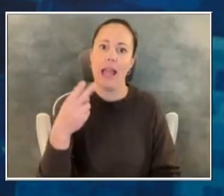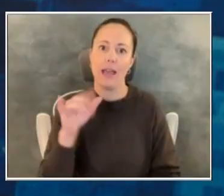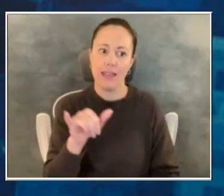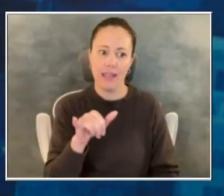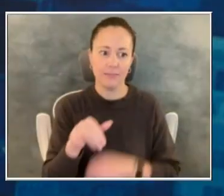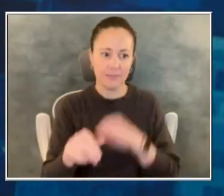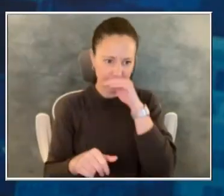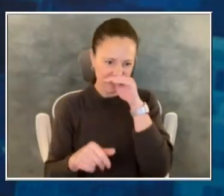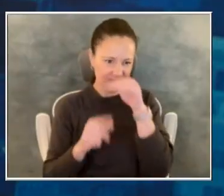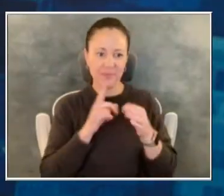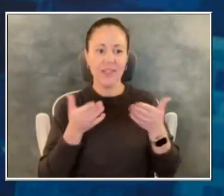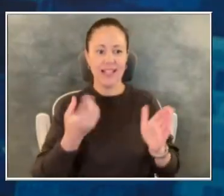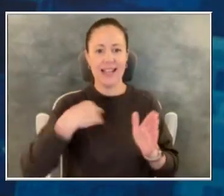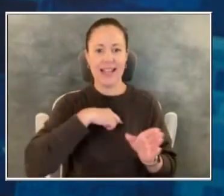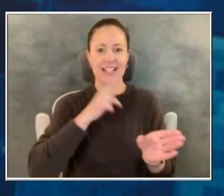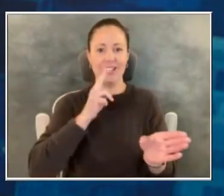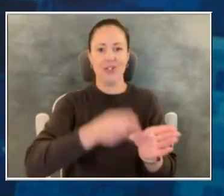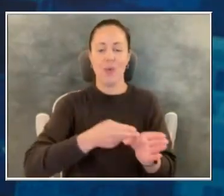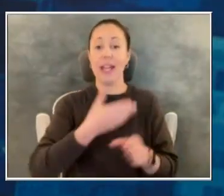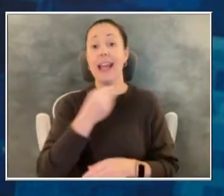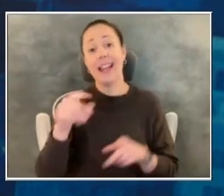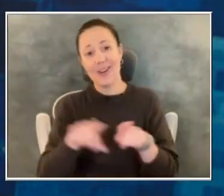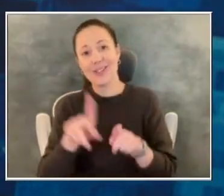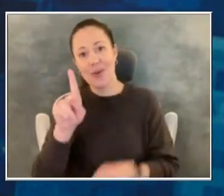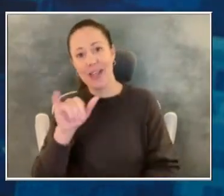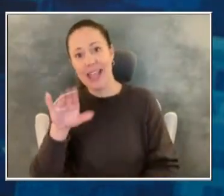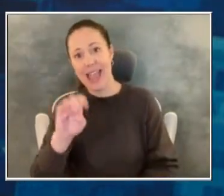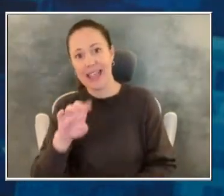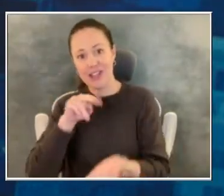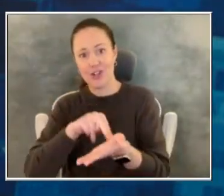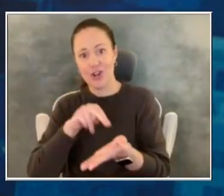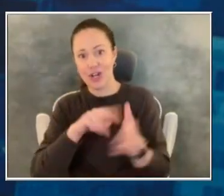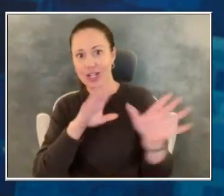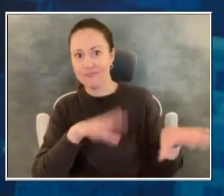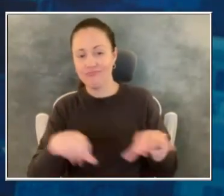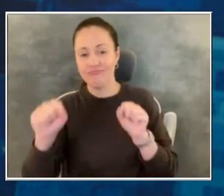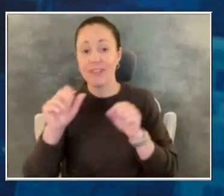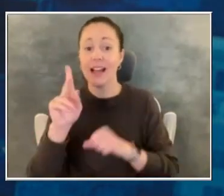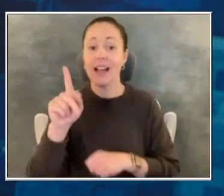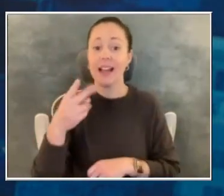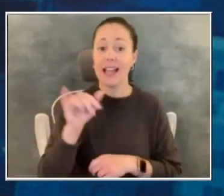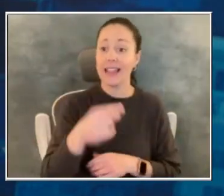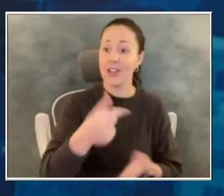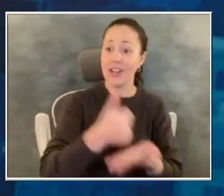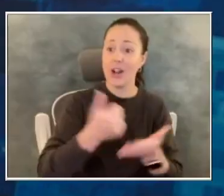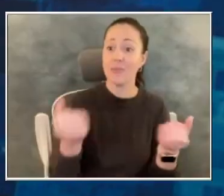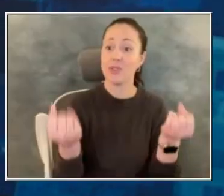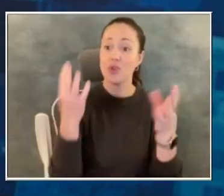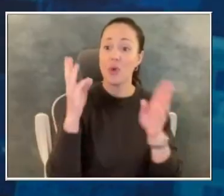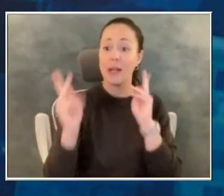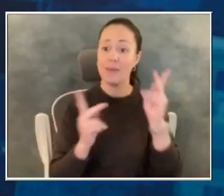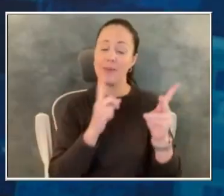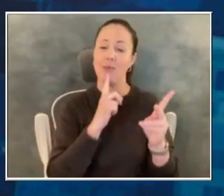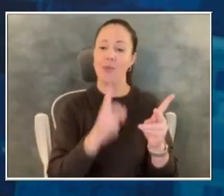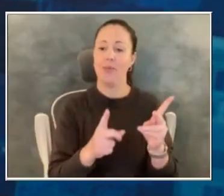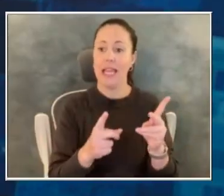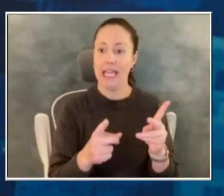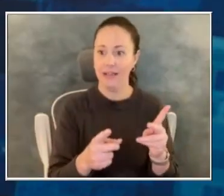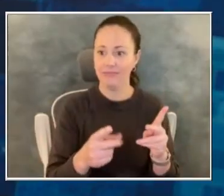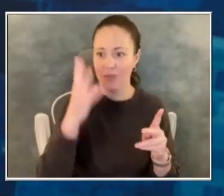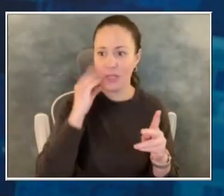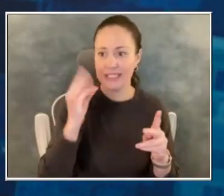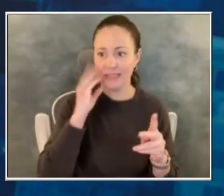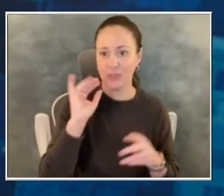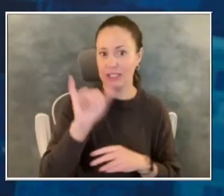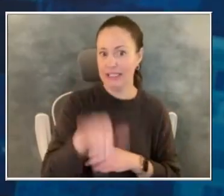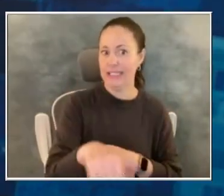journey, and for Kay, our RN who did this. Kathy, you're going to help so many people by going through this publicly, and I bet you're motivating